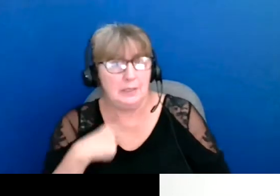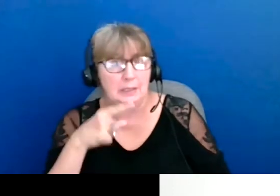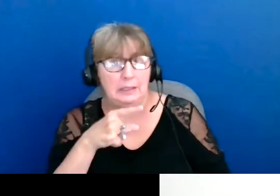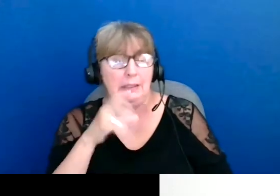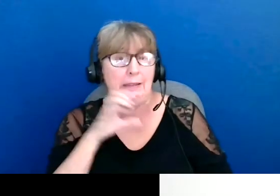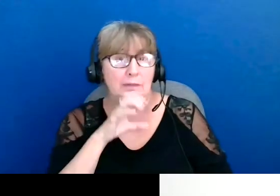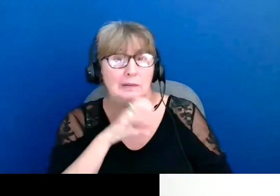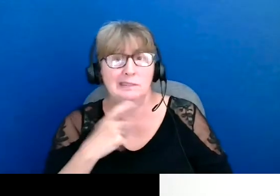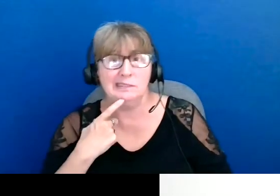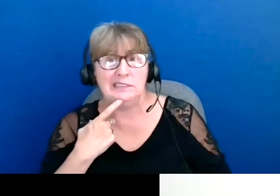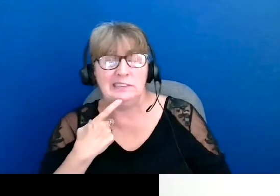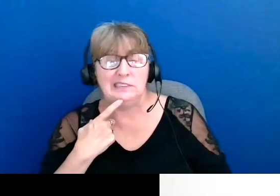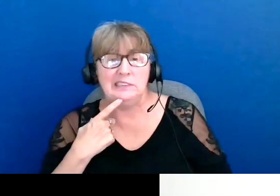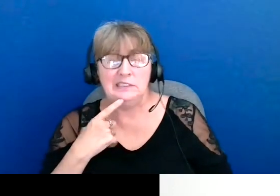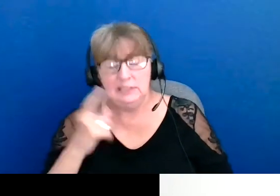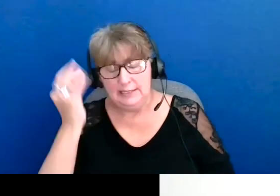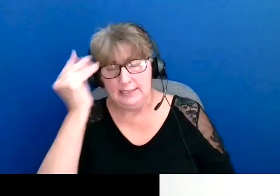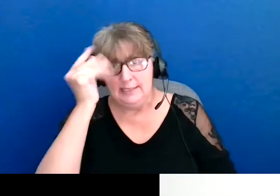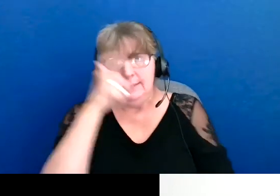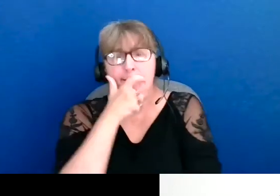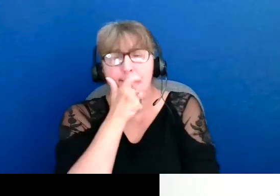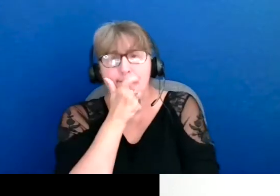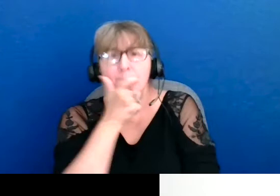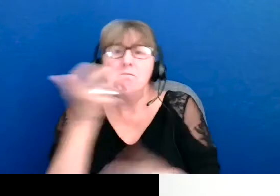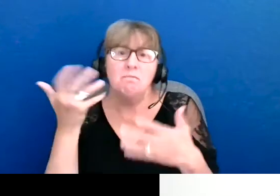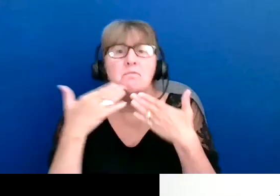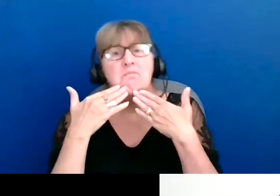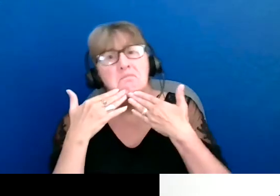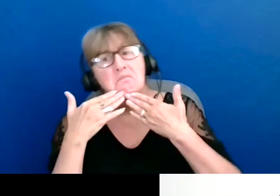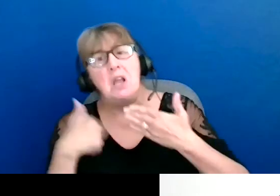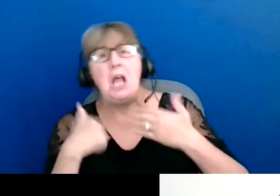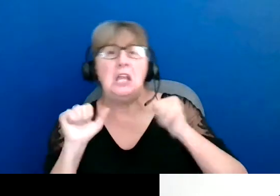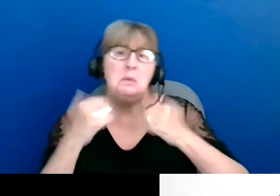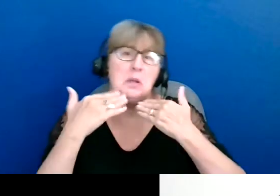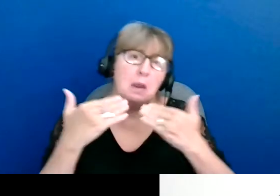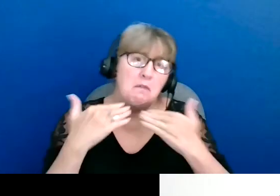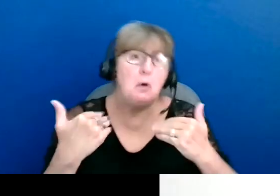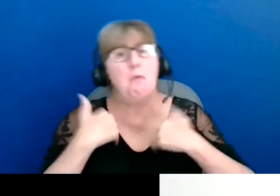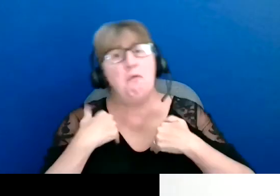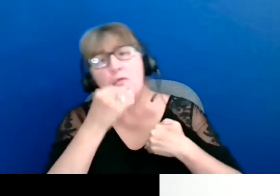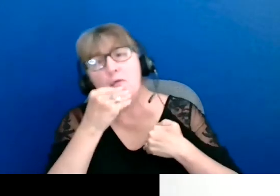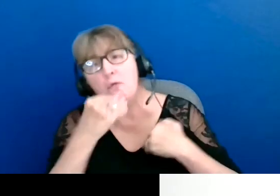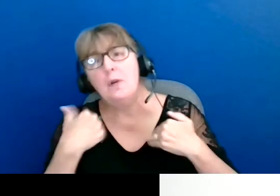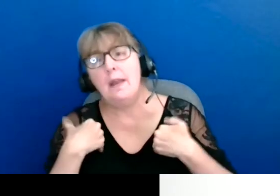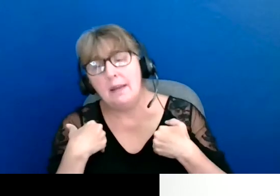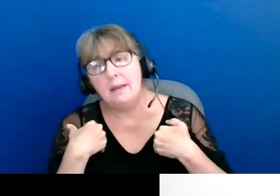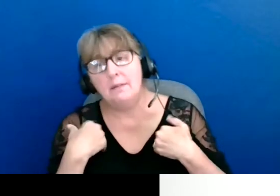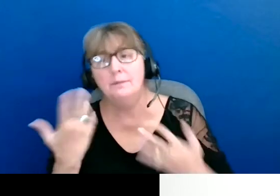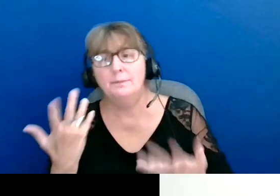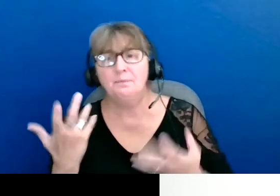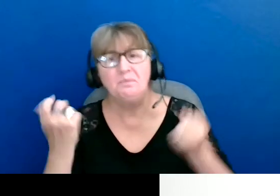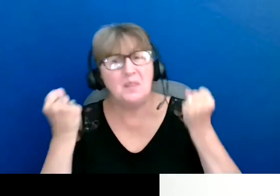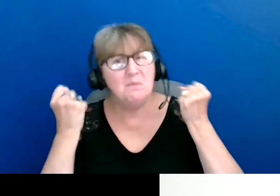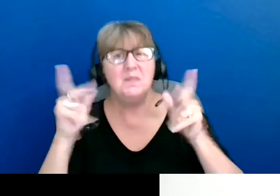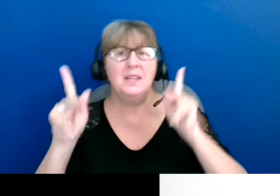And I told myself, just be grateful. At least you have food. There are millions of